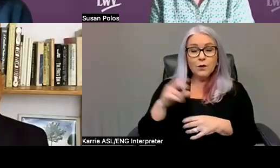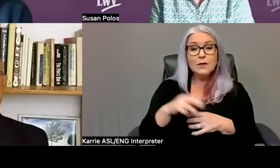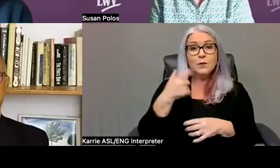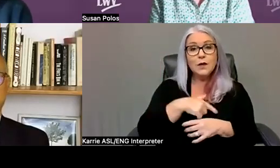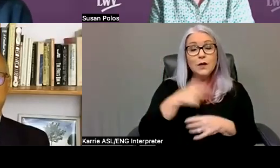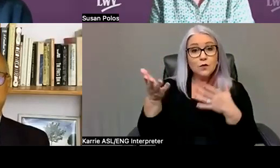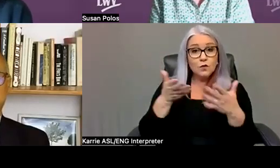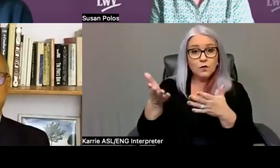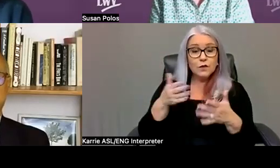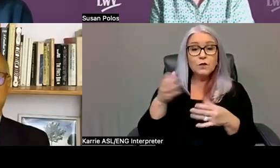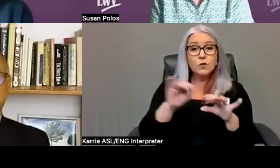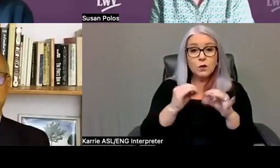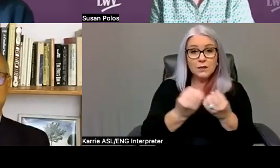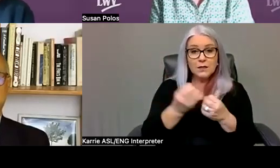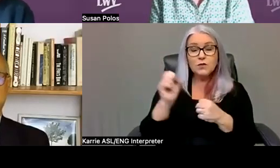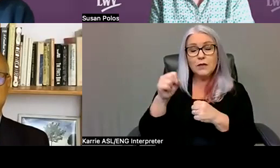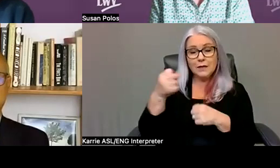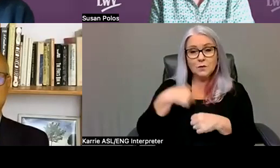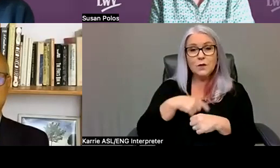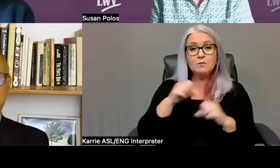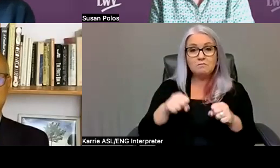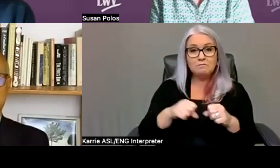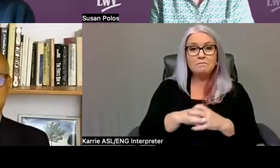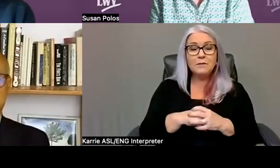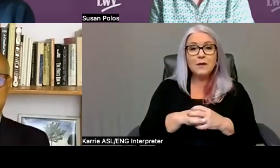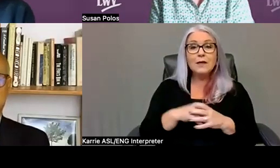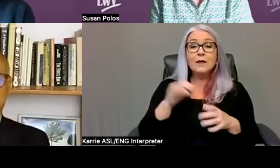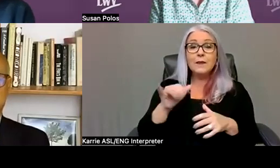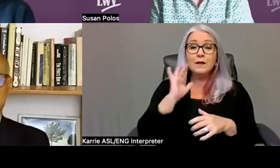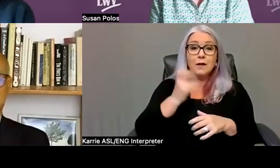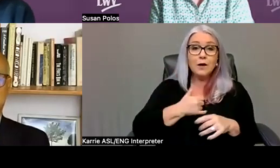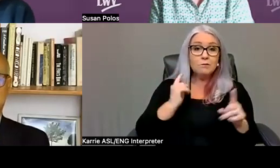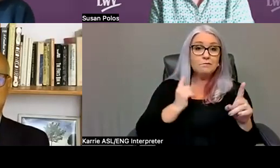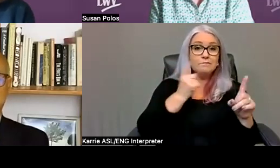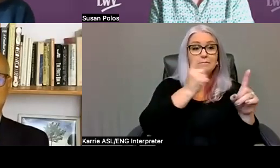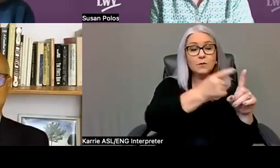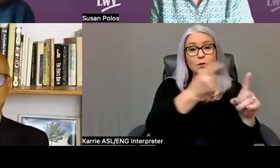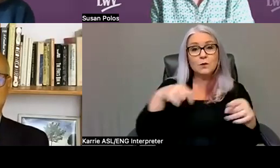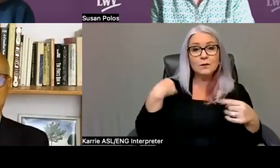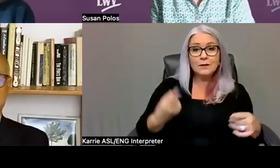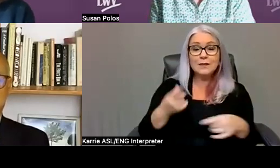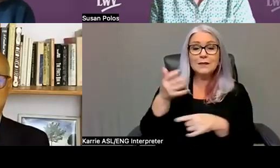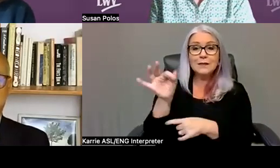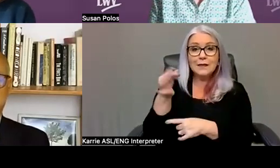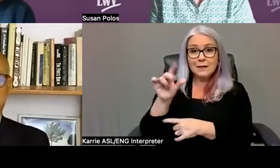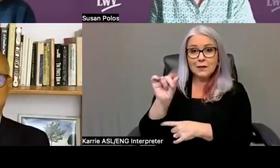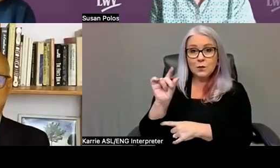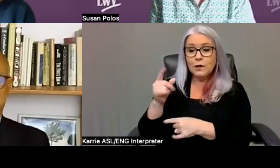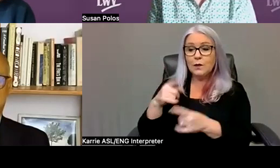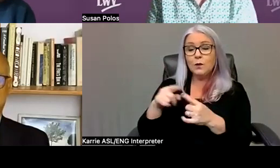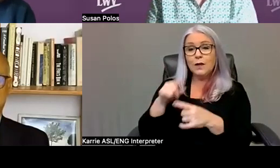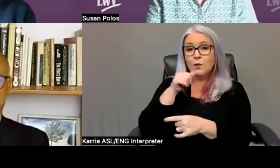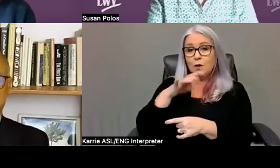service organization, and indeed we are. That's been our mission since our founding in 1920, when women got the right to